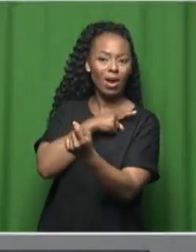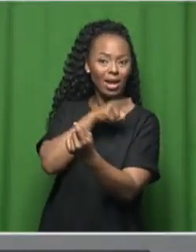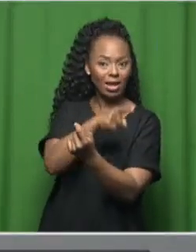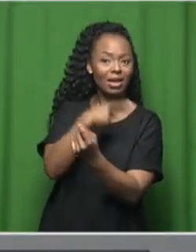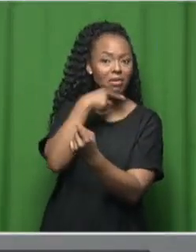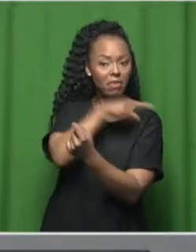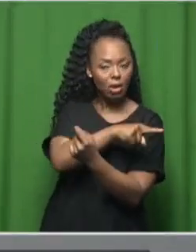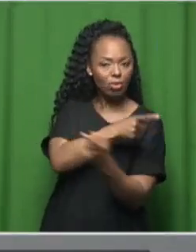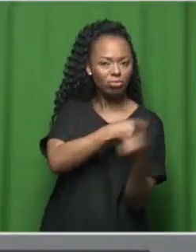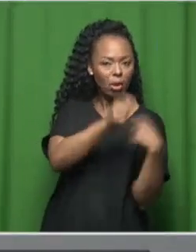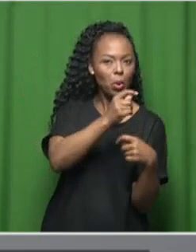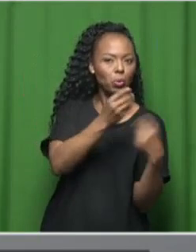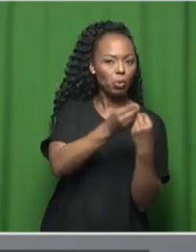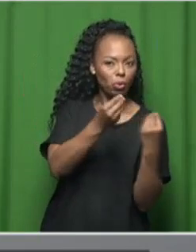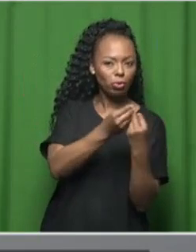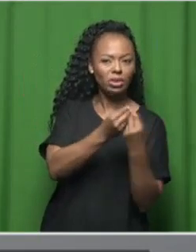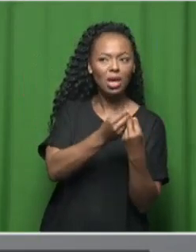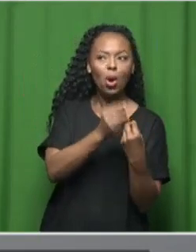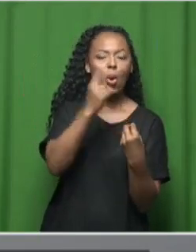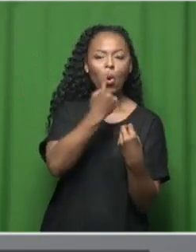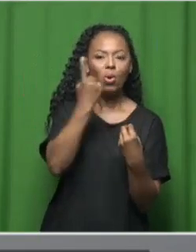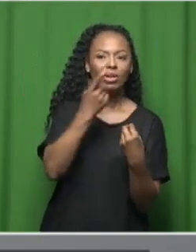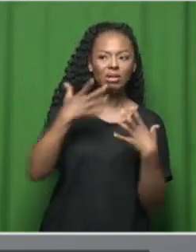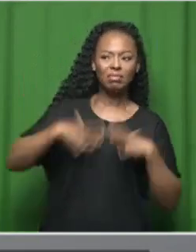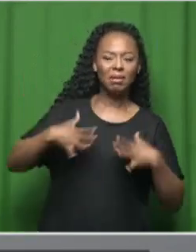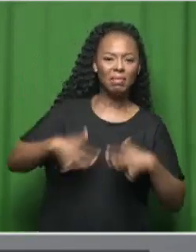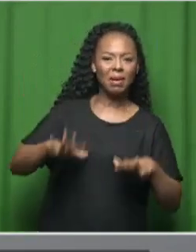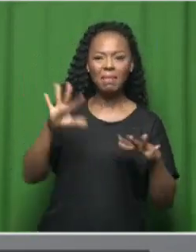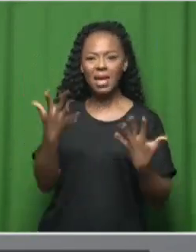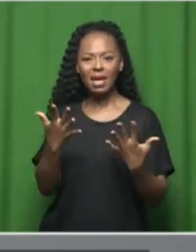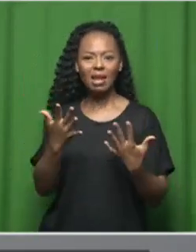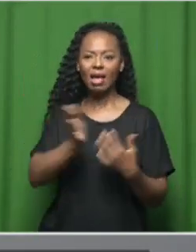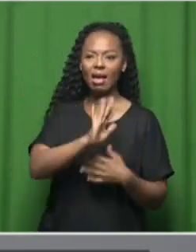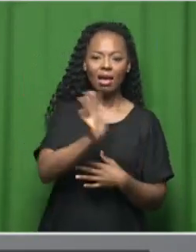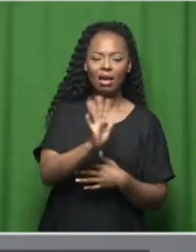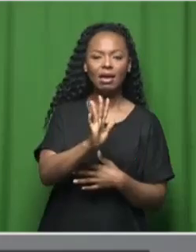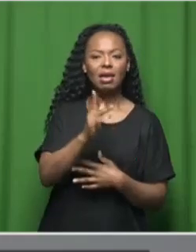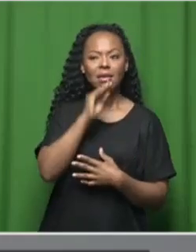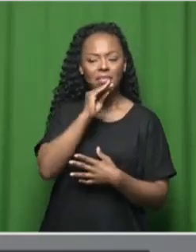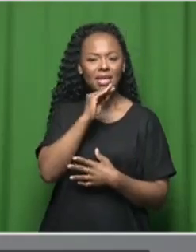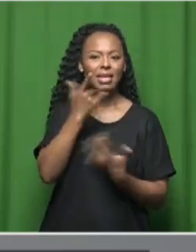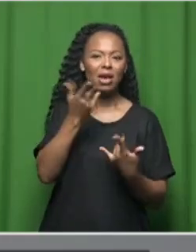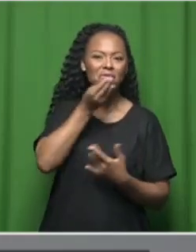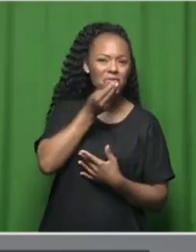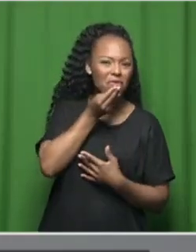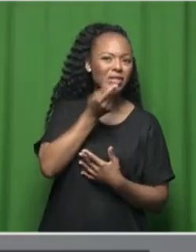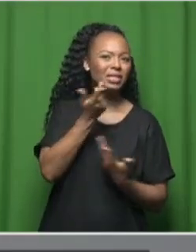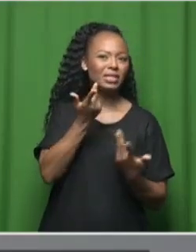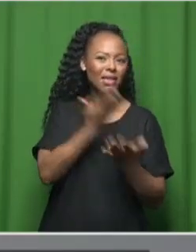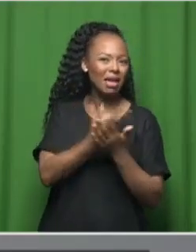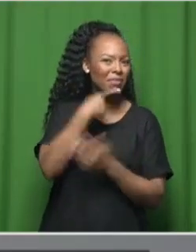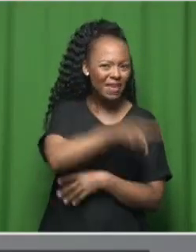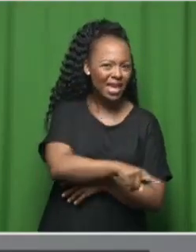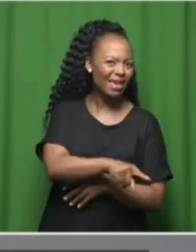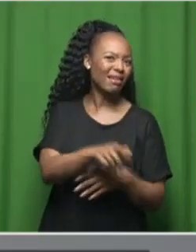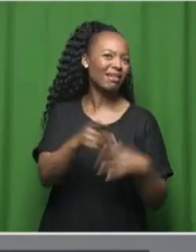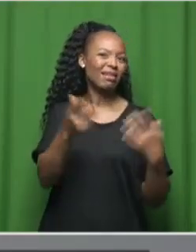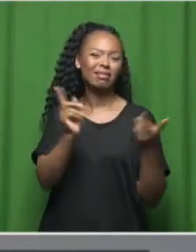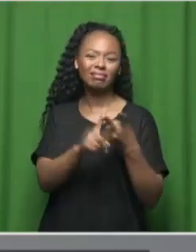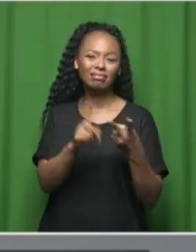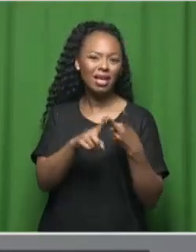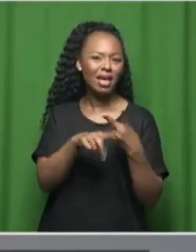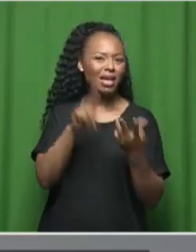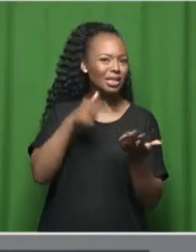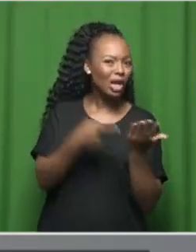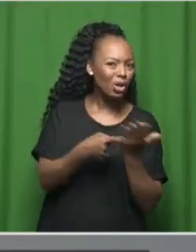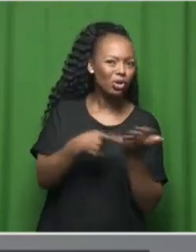just garments as we knew it, as it started with luxury brands. It has now gone to food, technology,